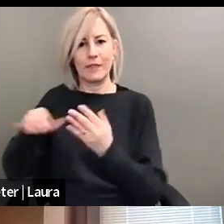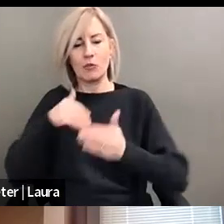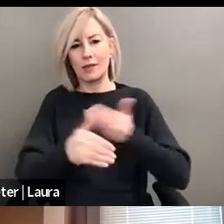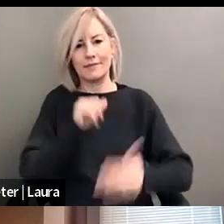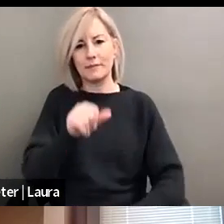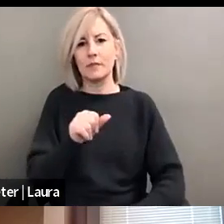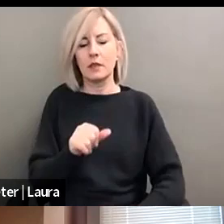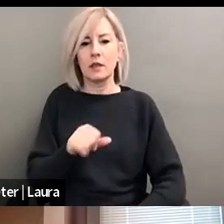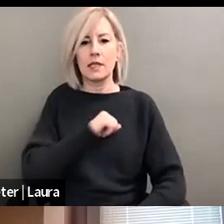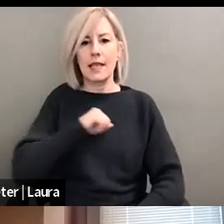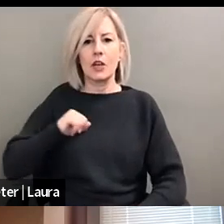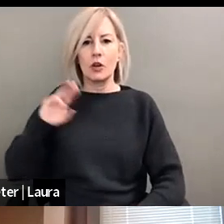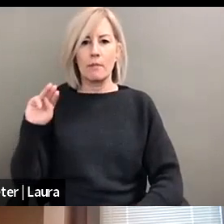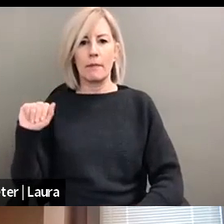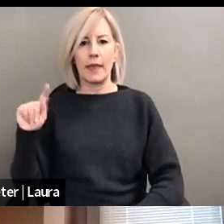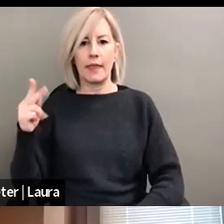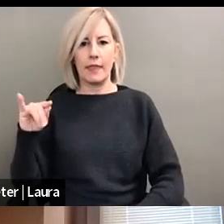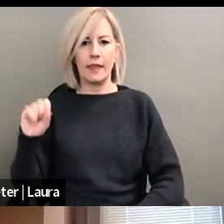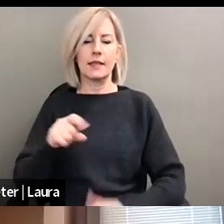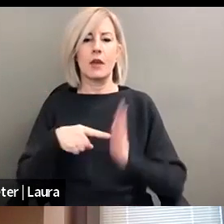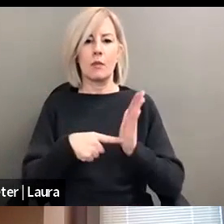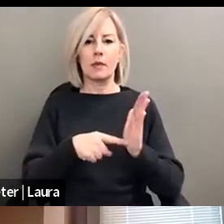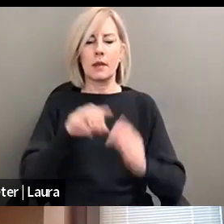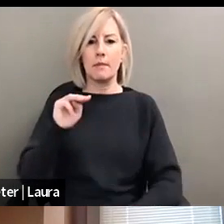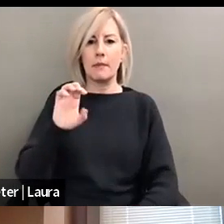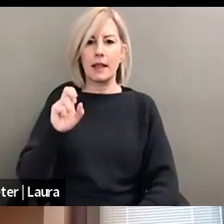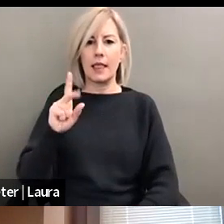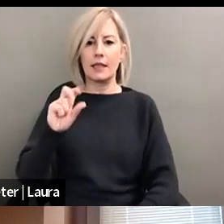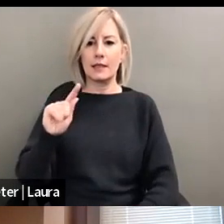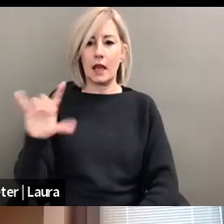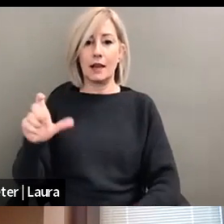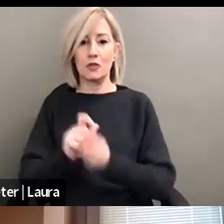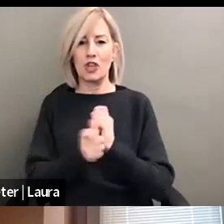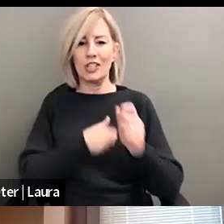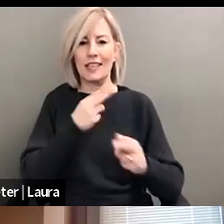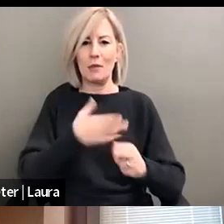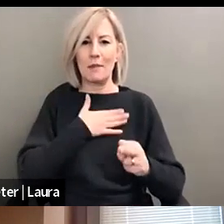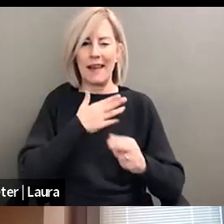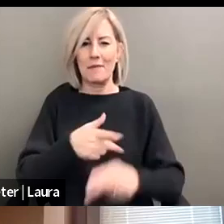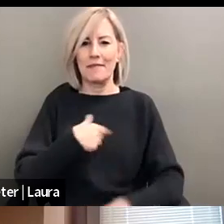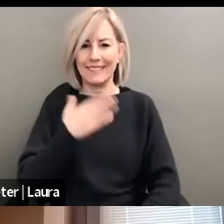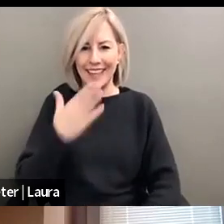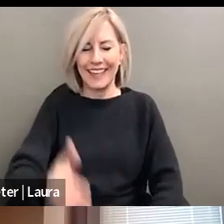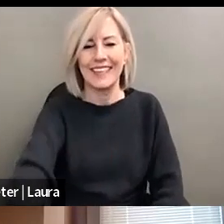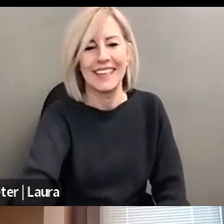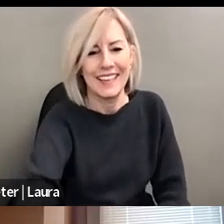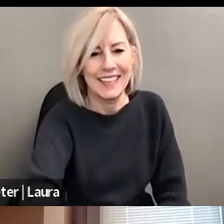Senator Mathis and Representative McClintock, who's changed his name to my name, thank you,